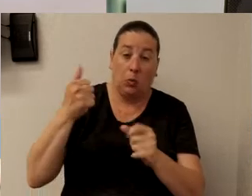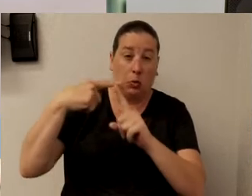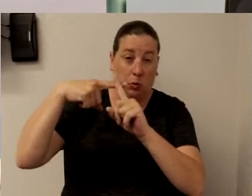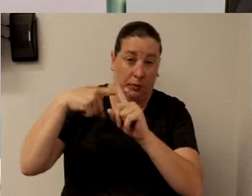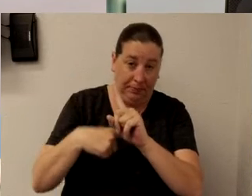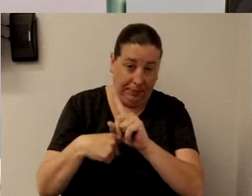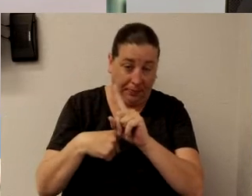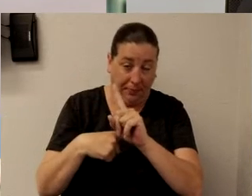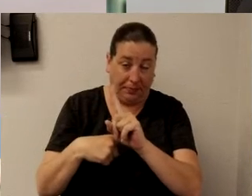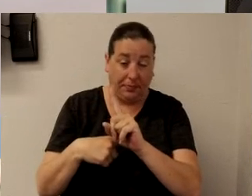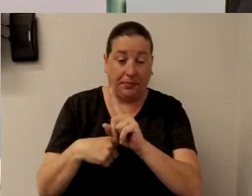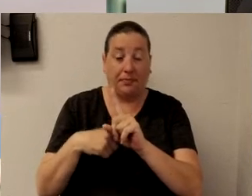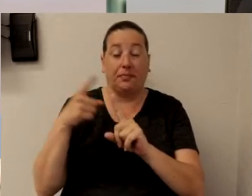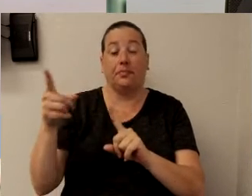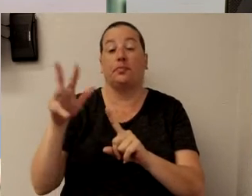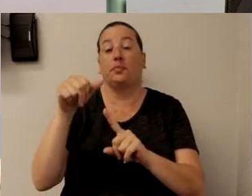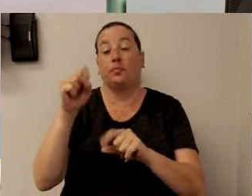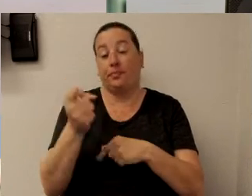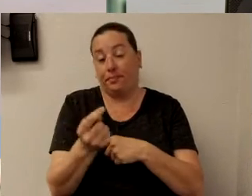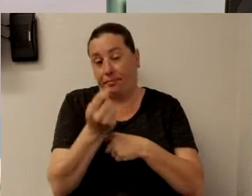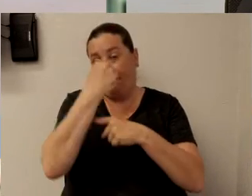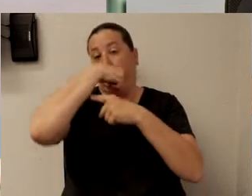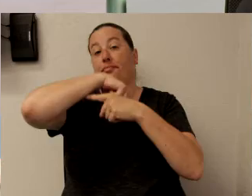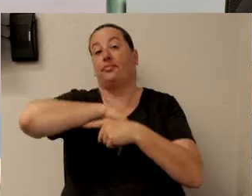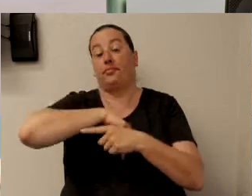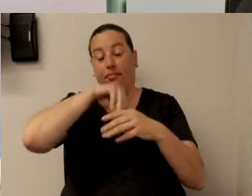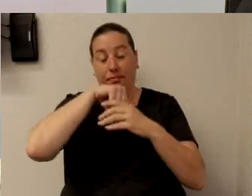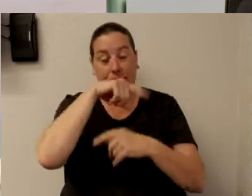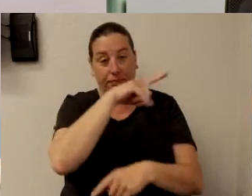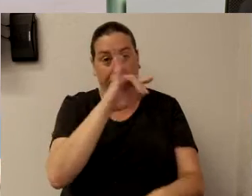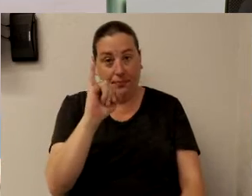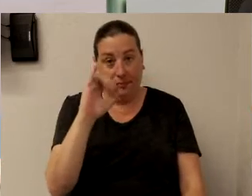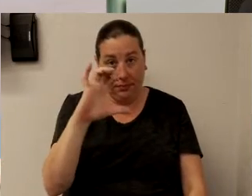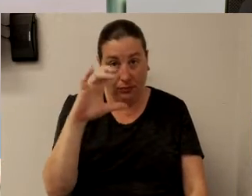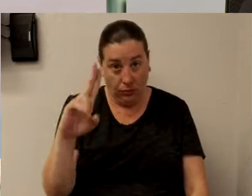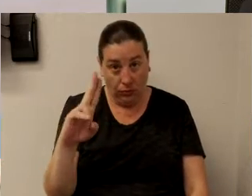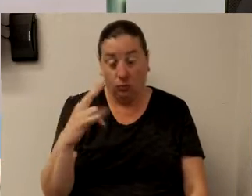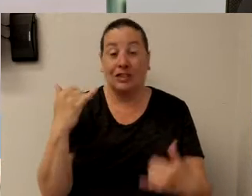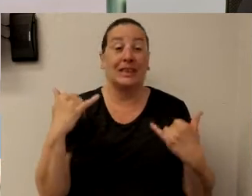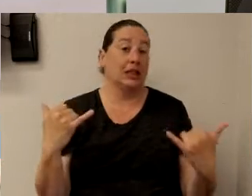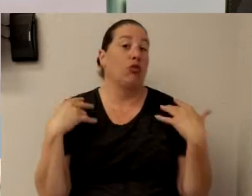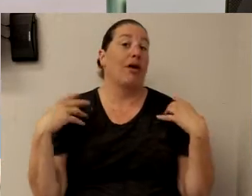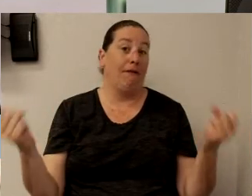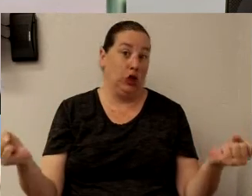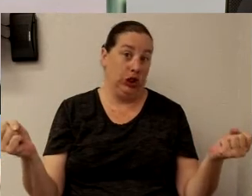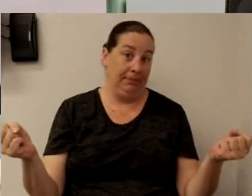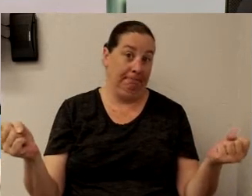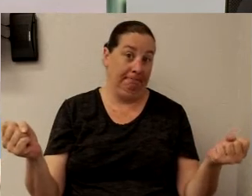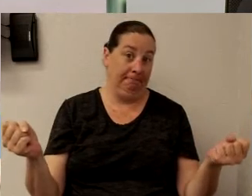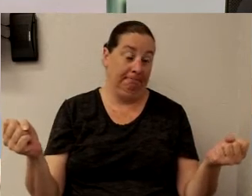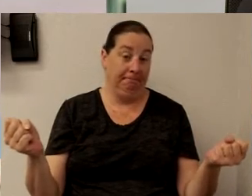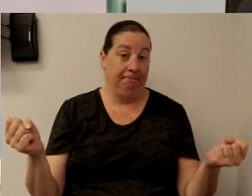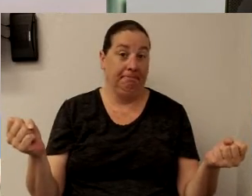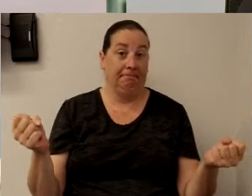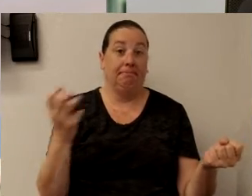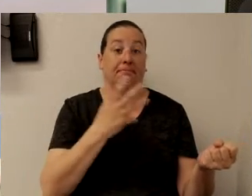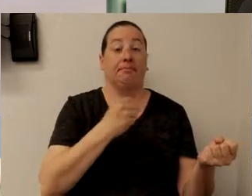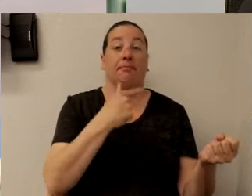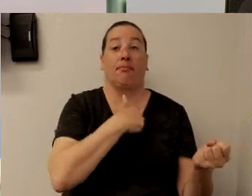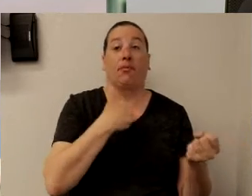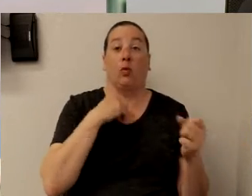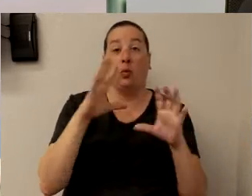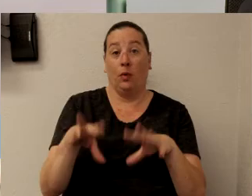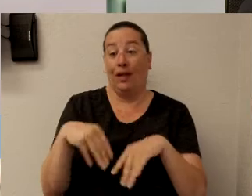intubated in the ICU, has now recovered. And we've given them